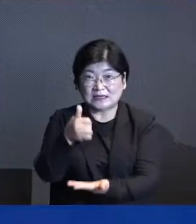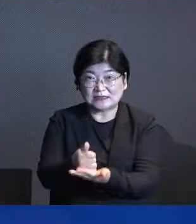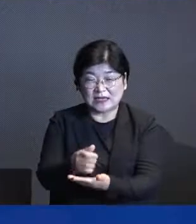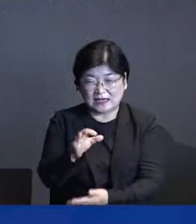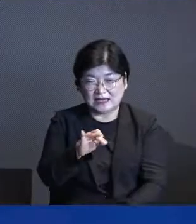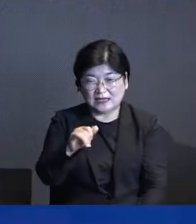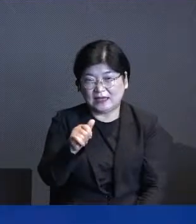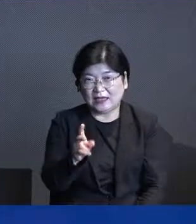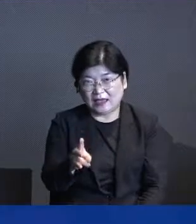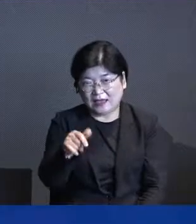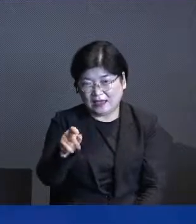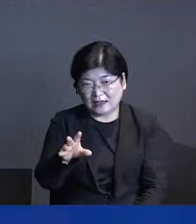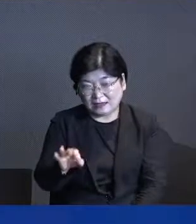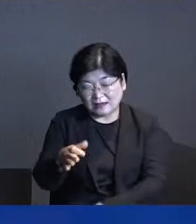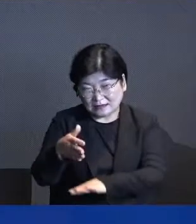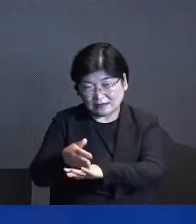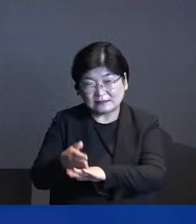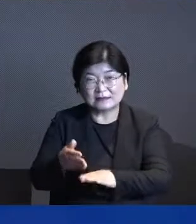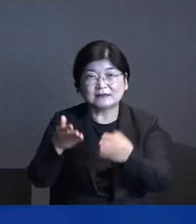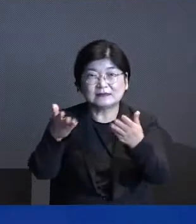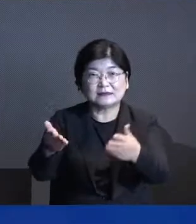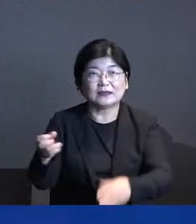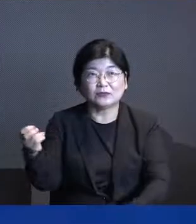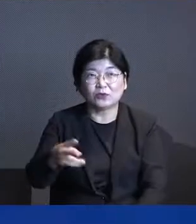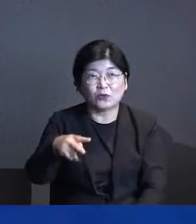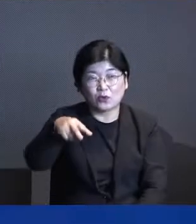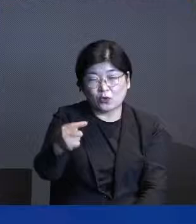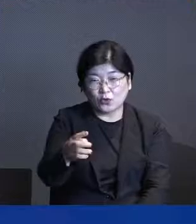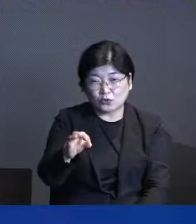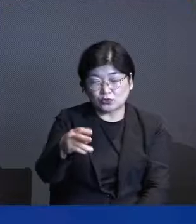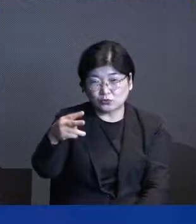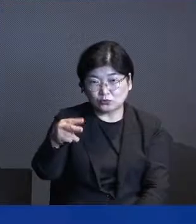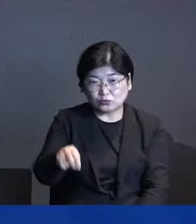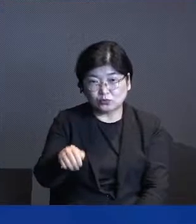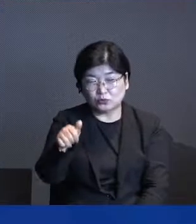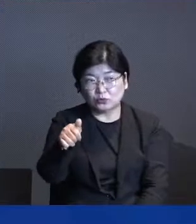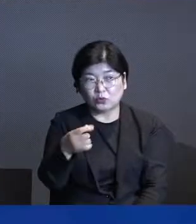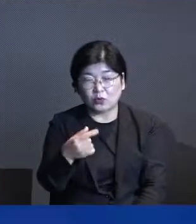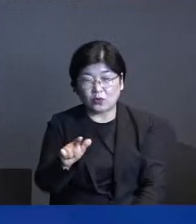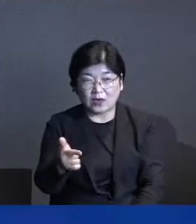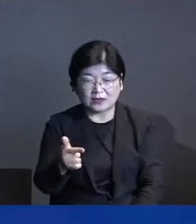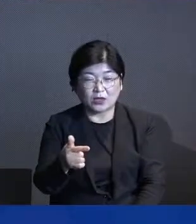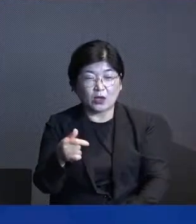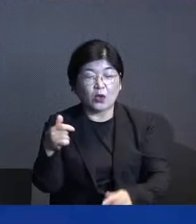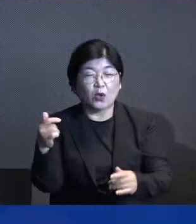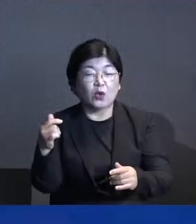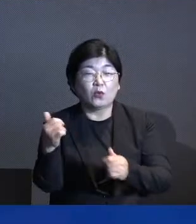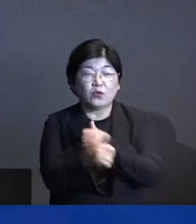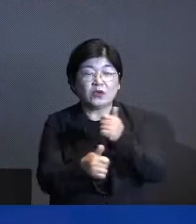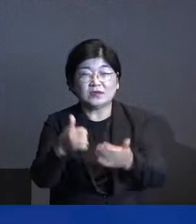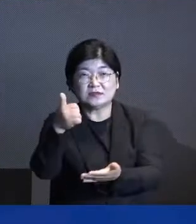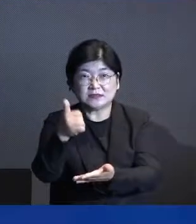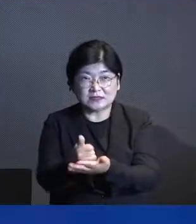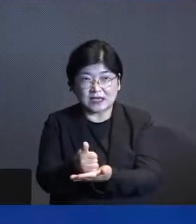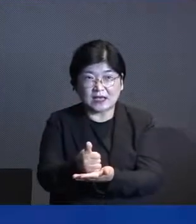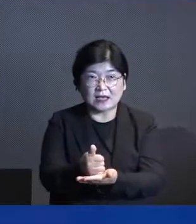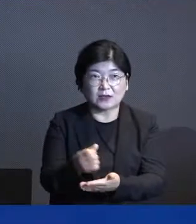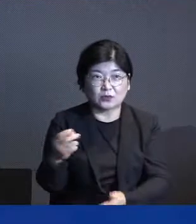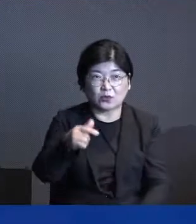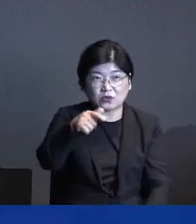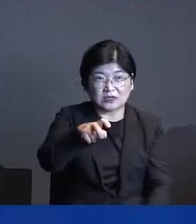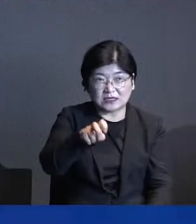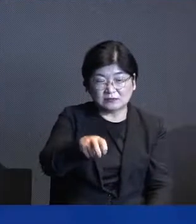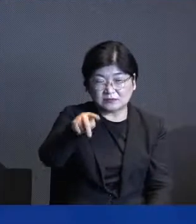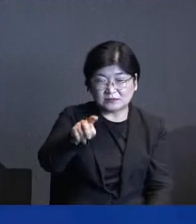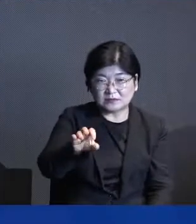Song Do-han and National Assembly Woman Kim Sang-hee. And I'd like to deliver a couple of